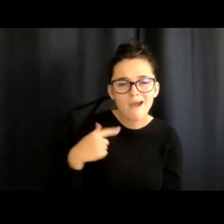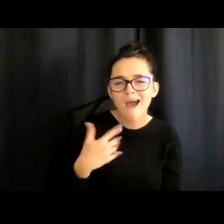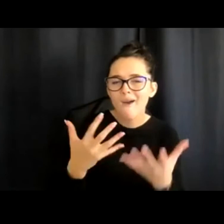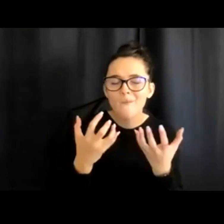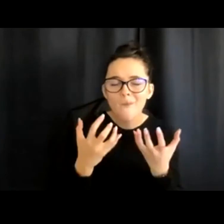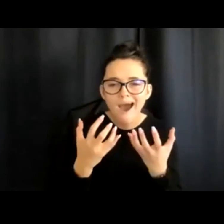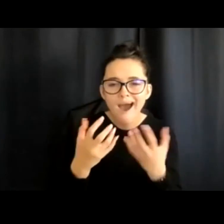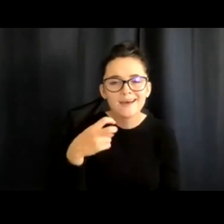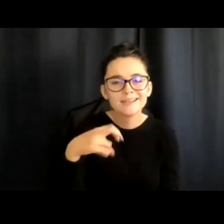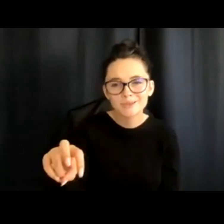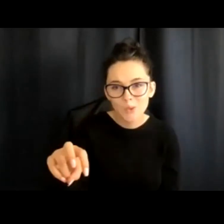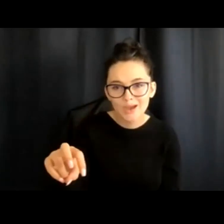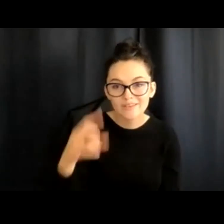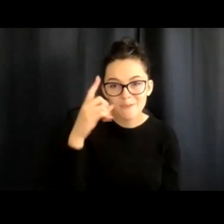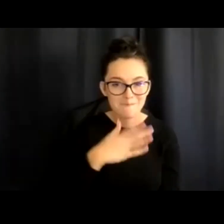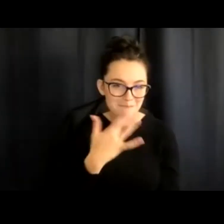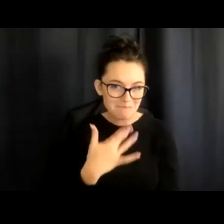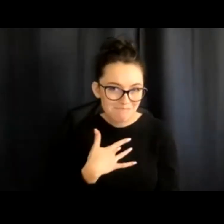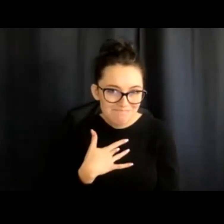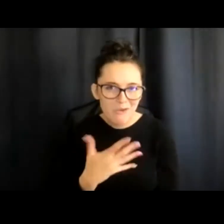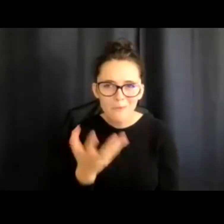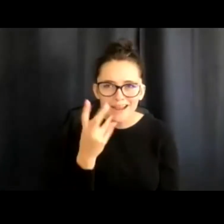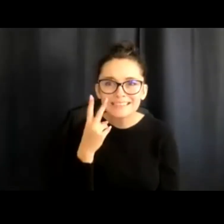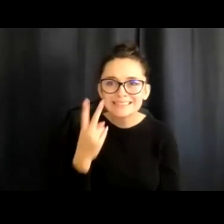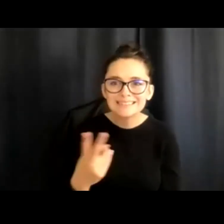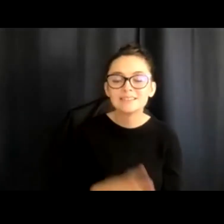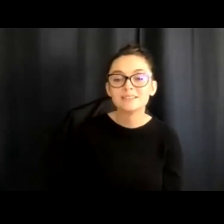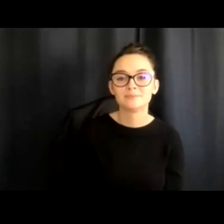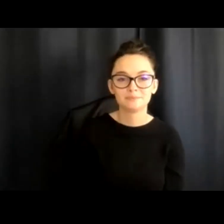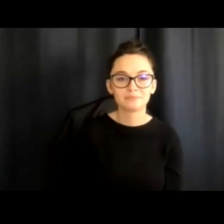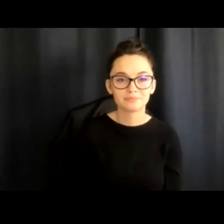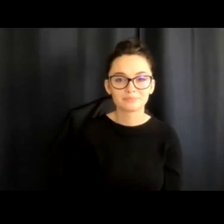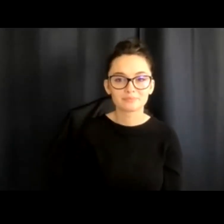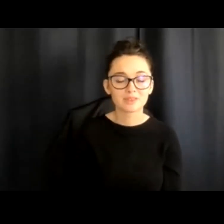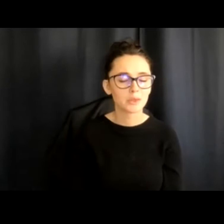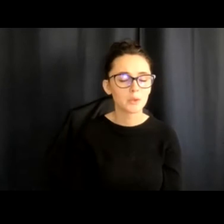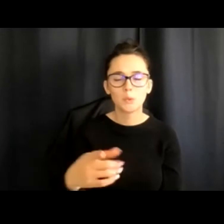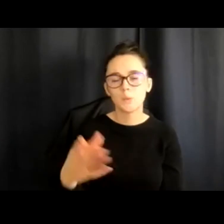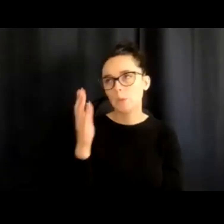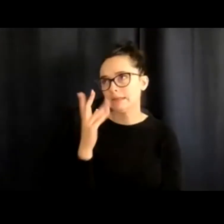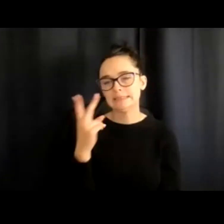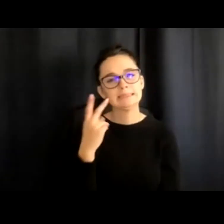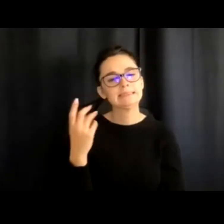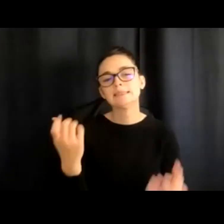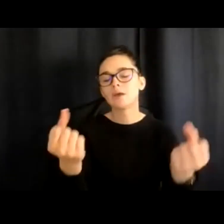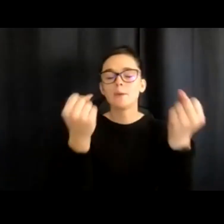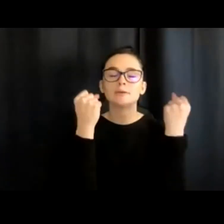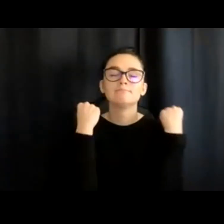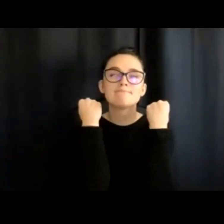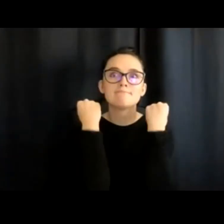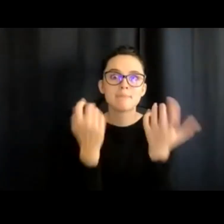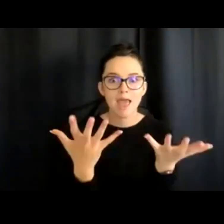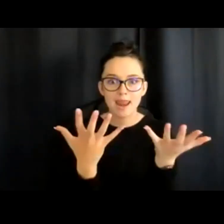for my birthday, and you will see just a bazillion whales out there. It's like it's like a